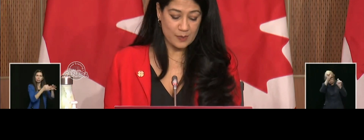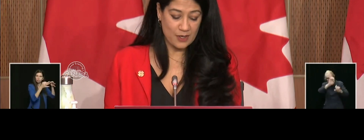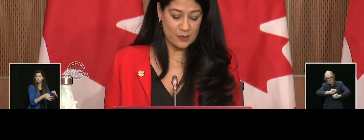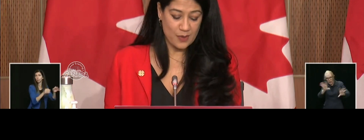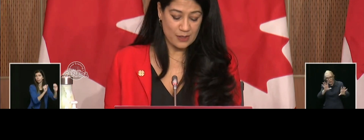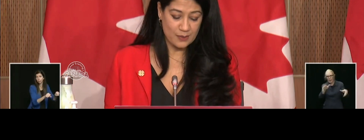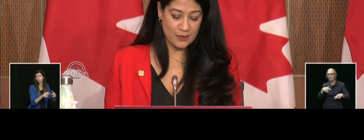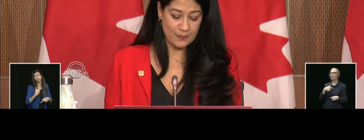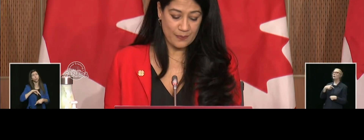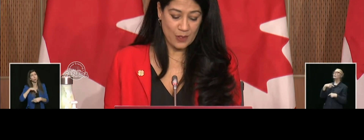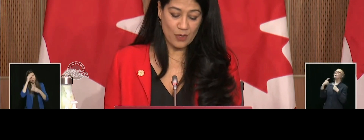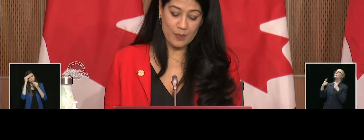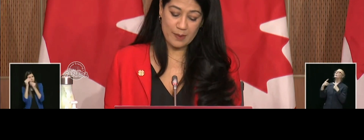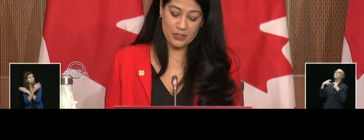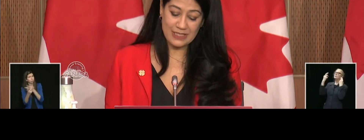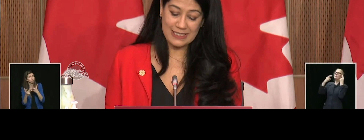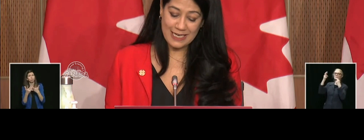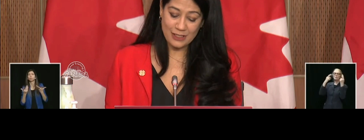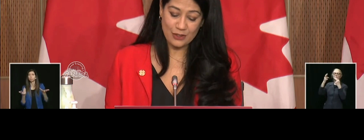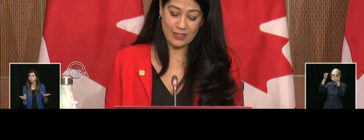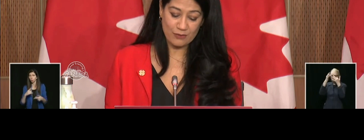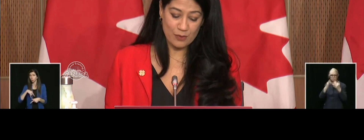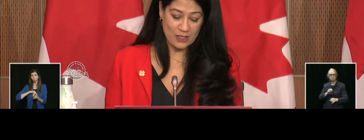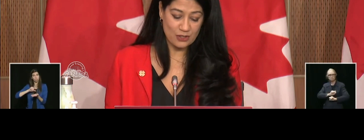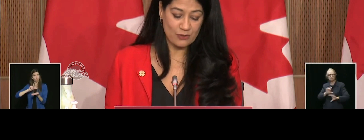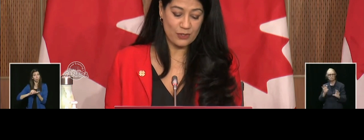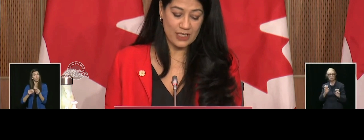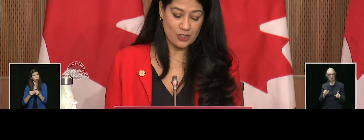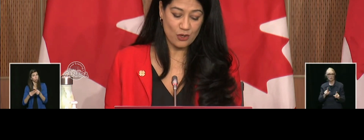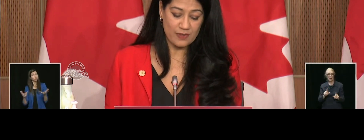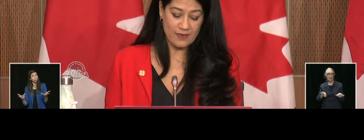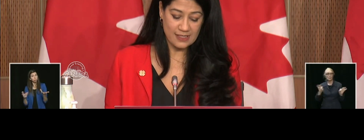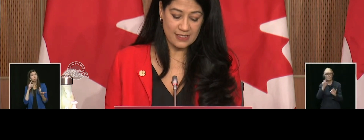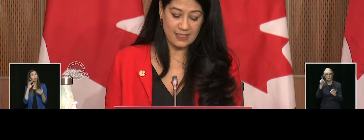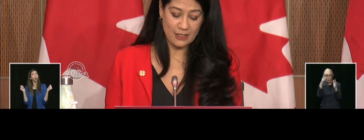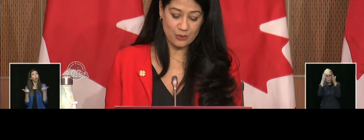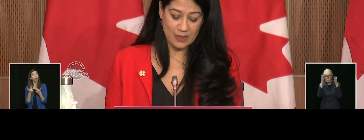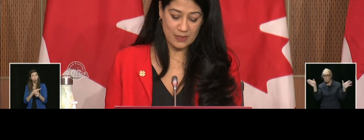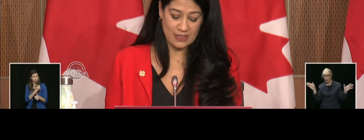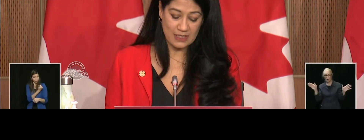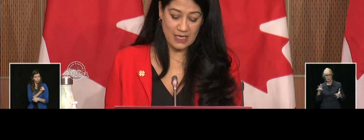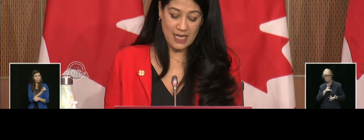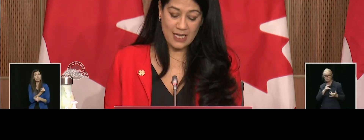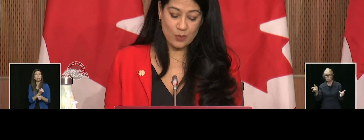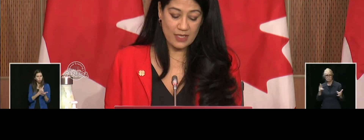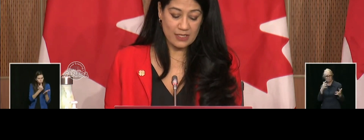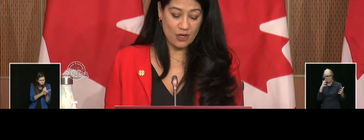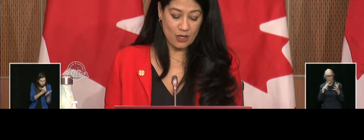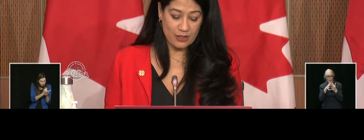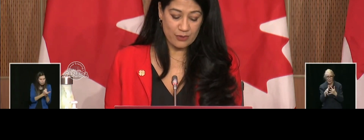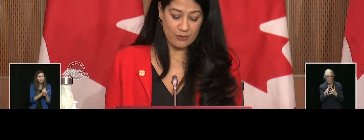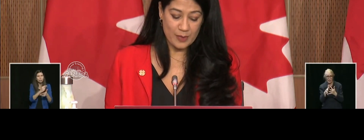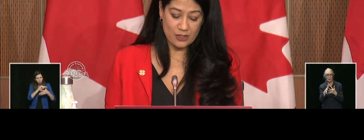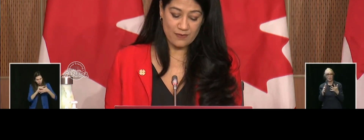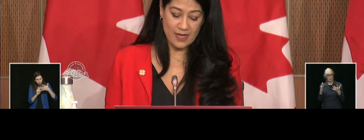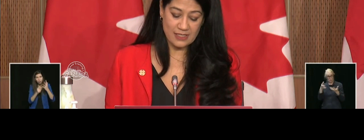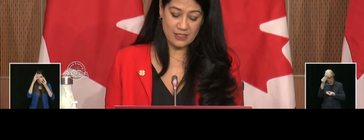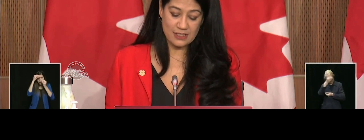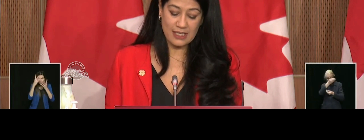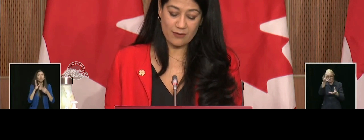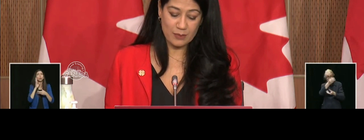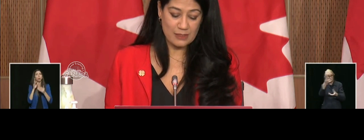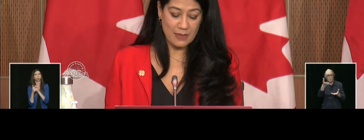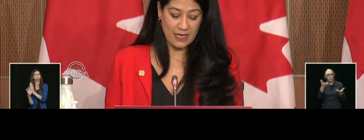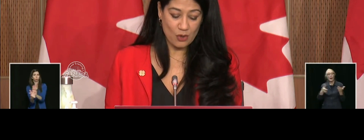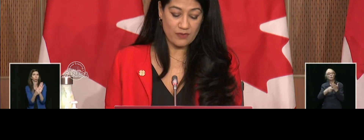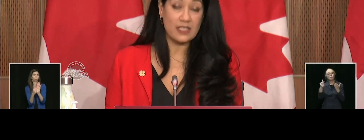and transparent as possible, we are publishing the technical information for each COVID vaccine and treatment, as well as all other information on vaccines